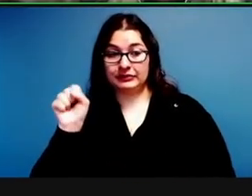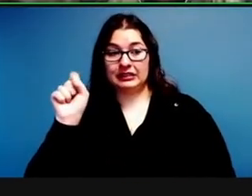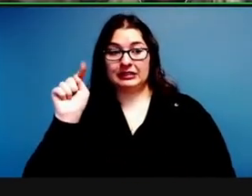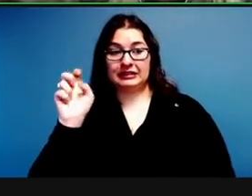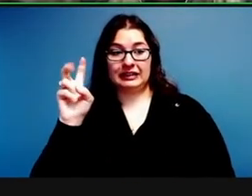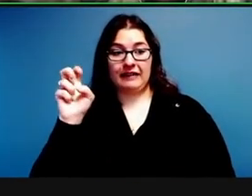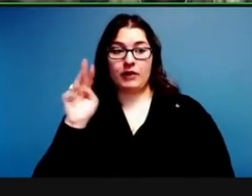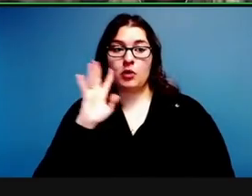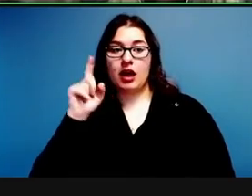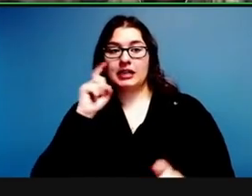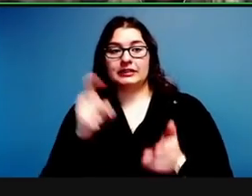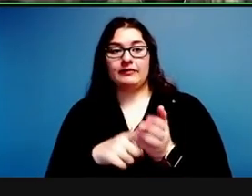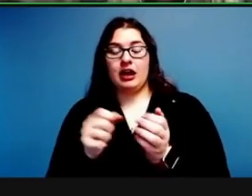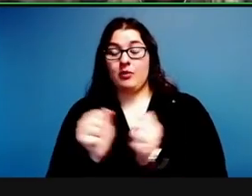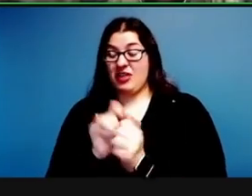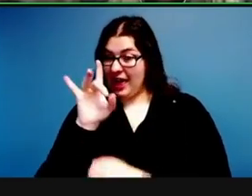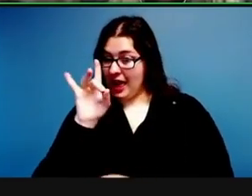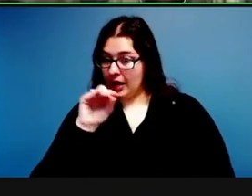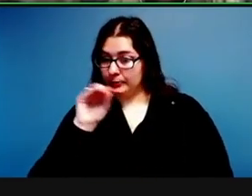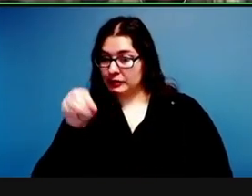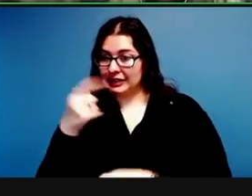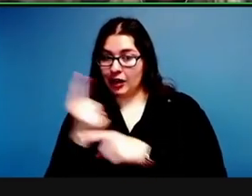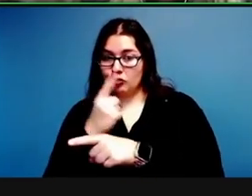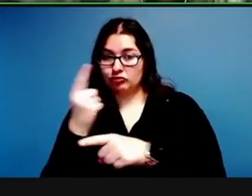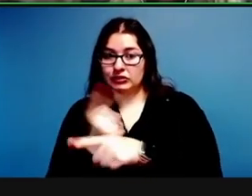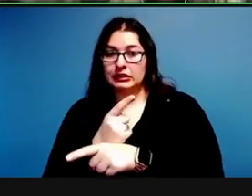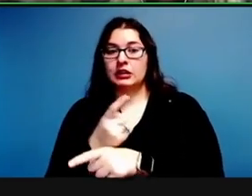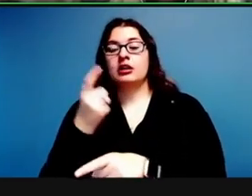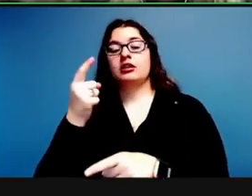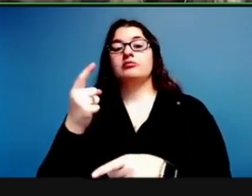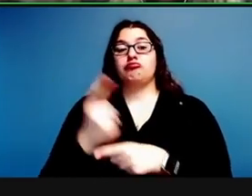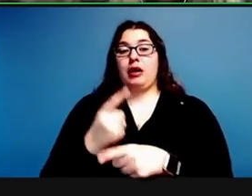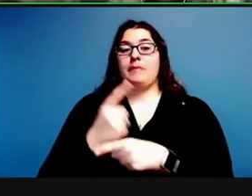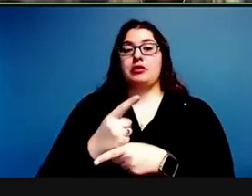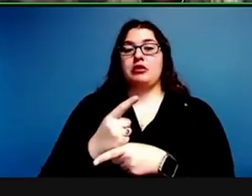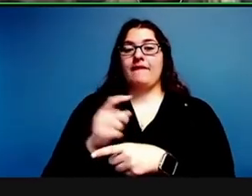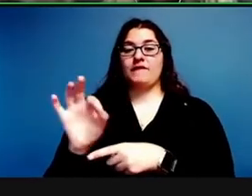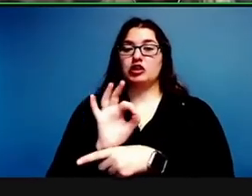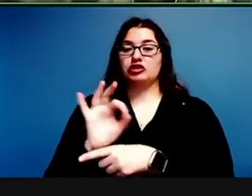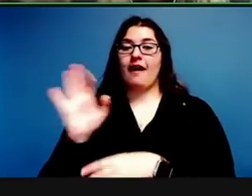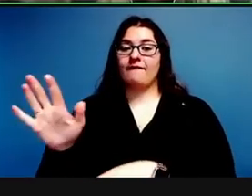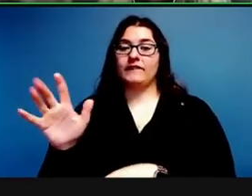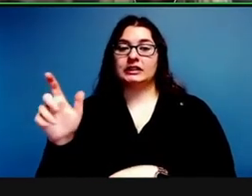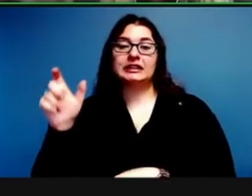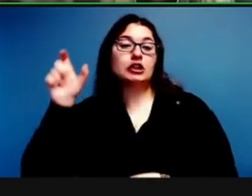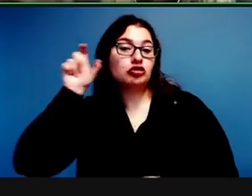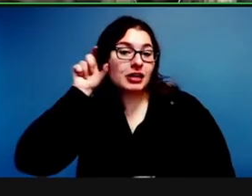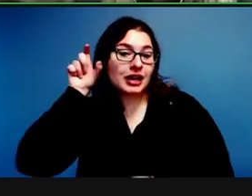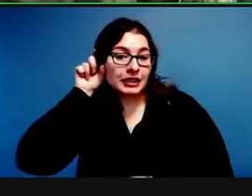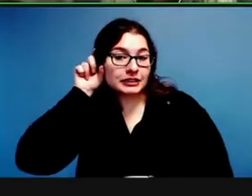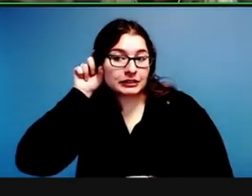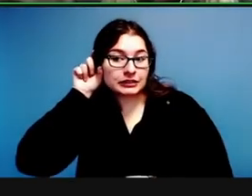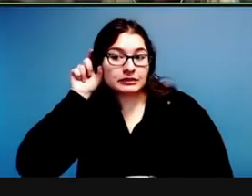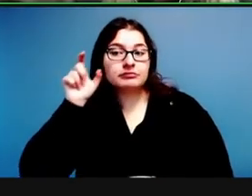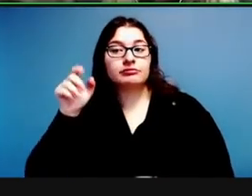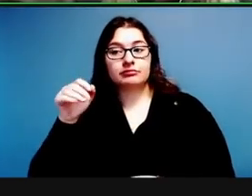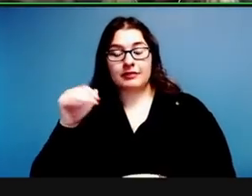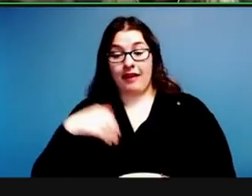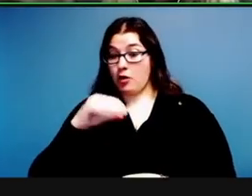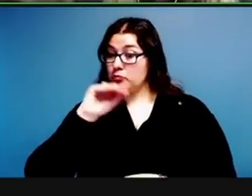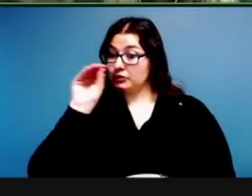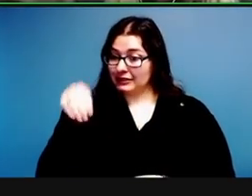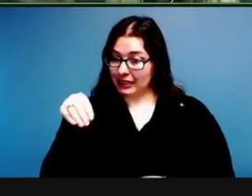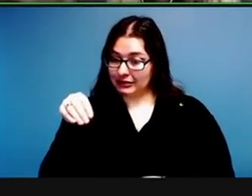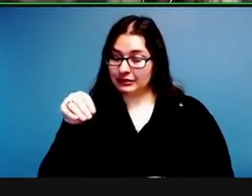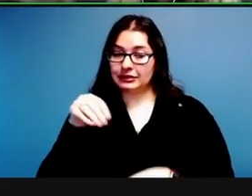identify with 80% accuracy the proper functioning of his personal hearing aids. Okay, so we have a percentage in